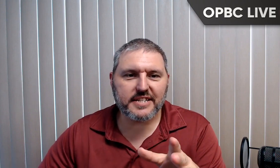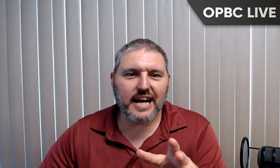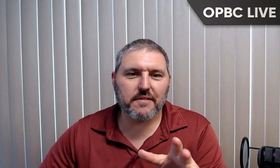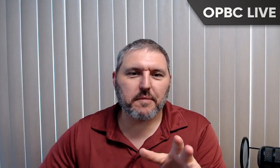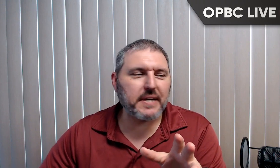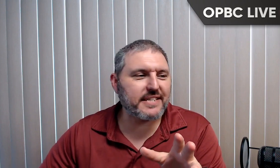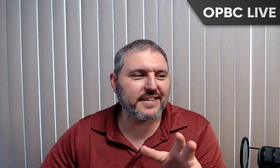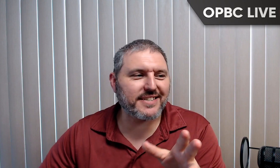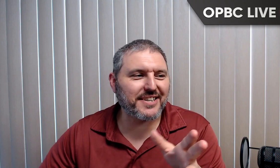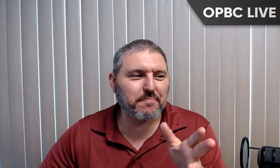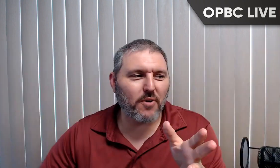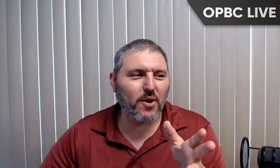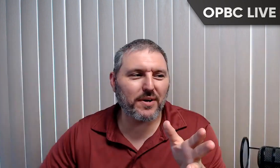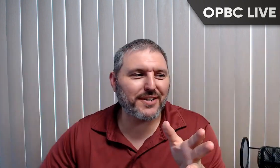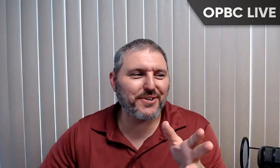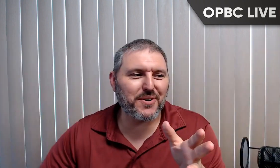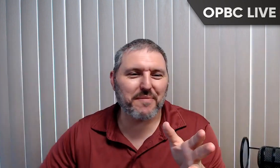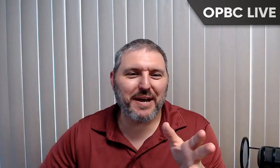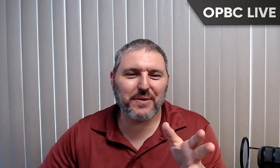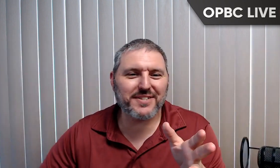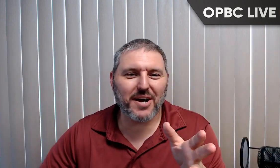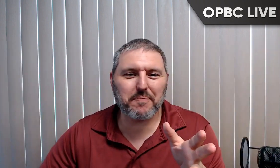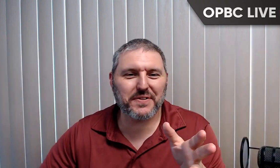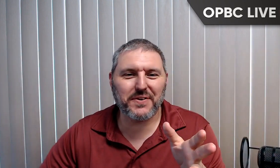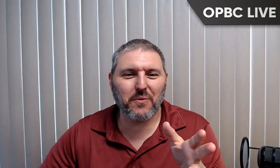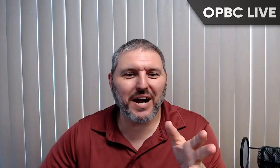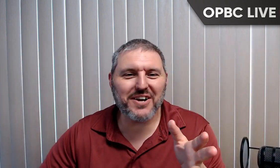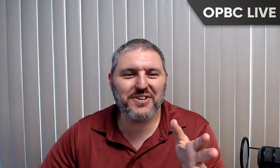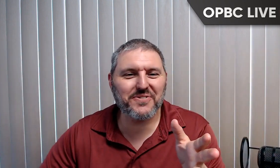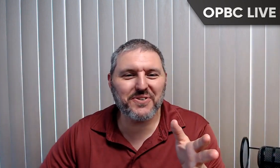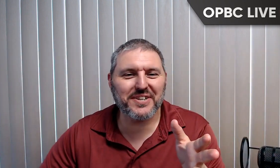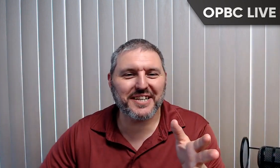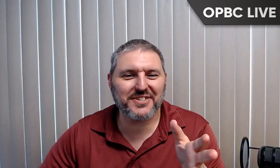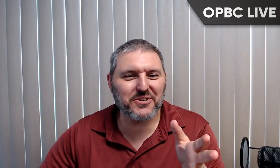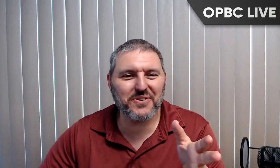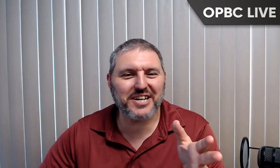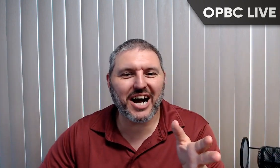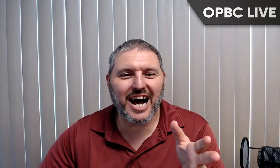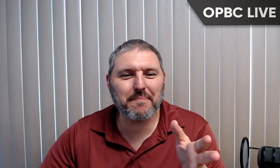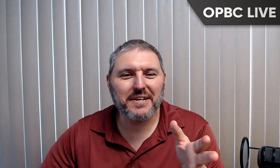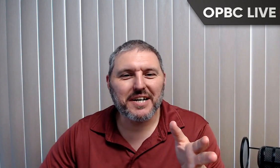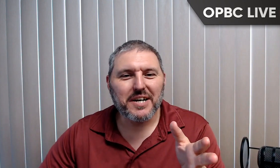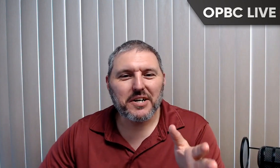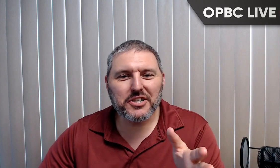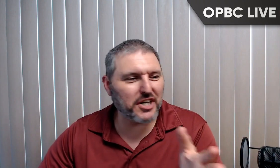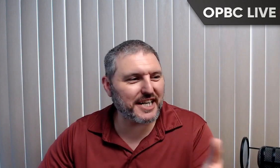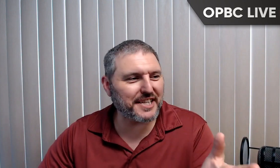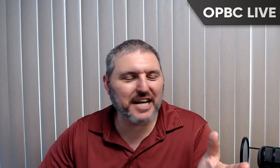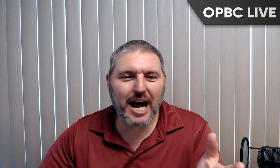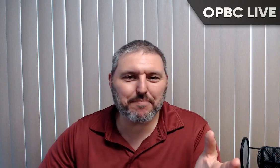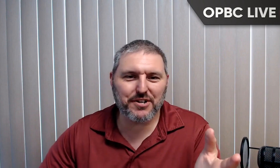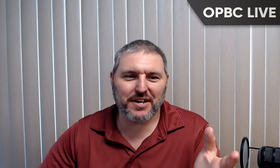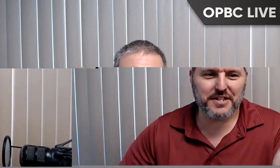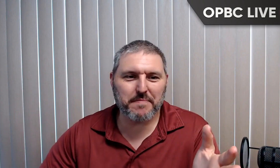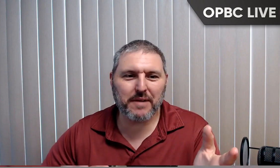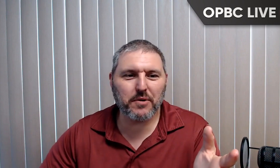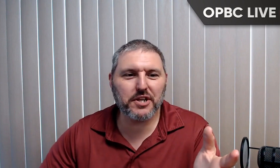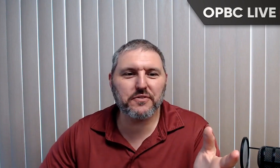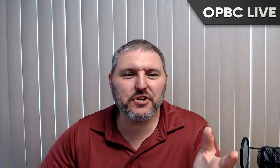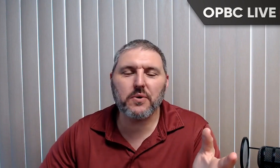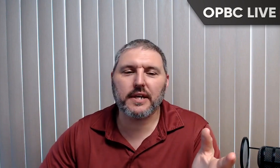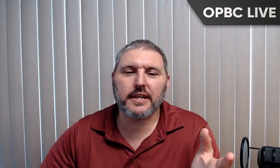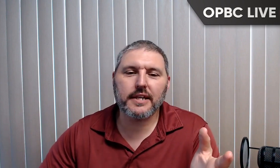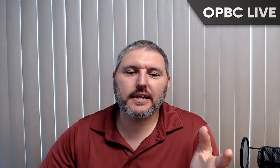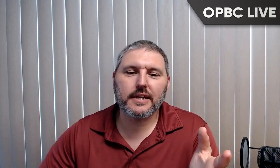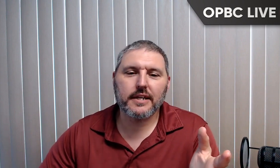Here's this guy with a pizza. He's like, bro, what are you doing, man? What's up with you? Why are you doing this? Are you a cop? You're going to get the cops on us, man. What